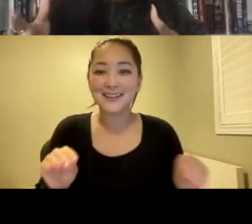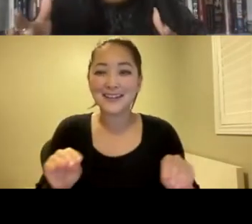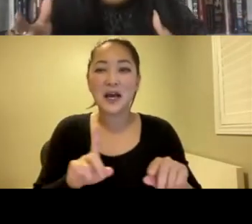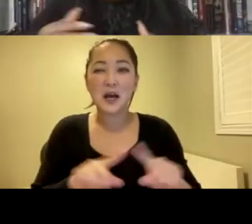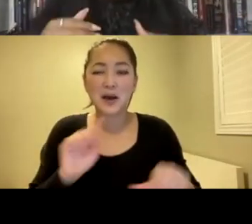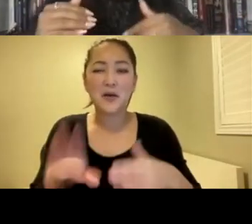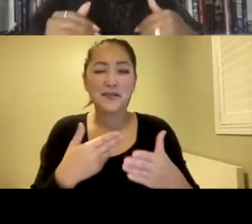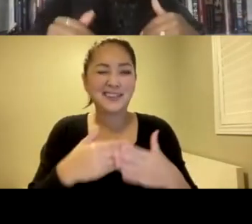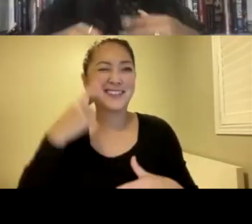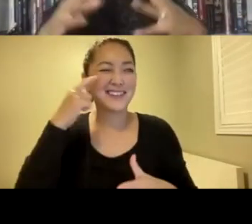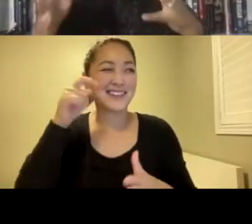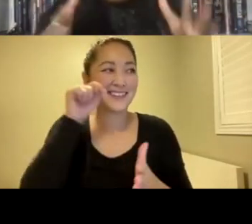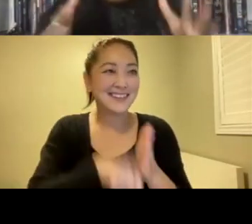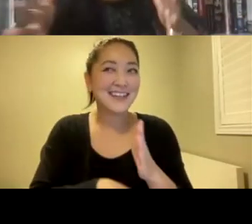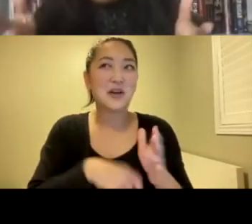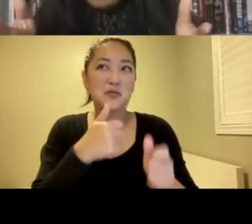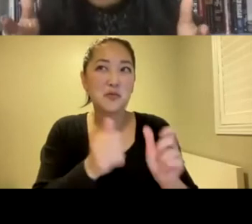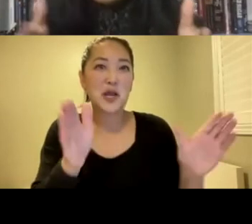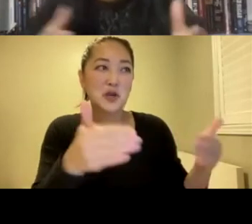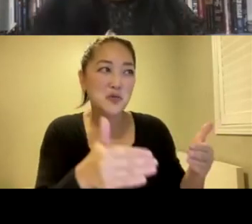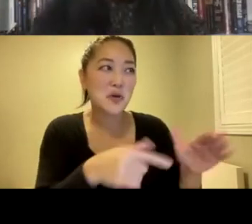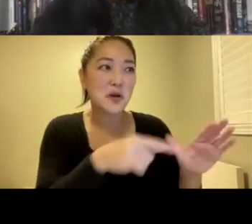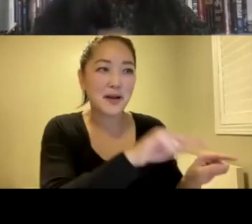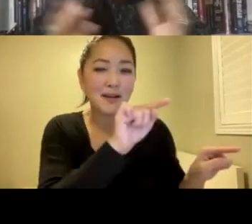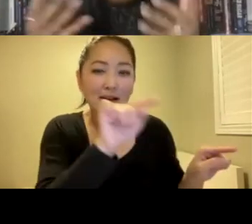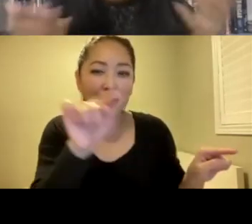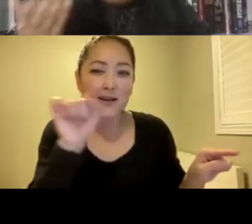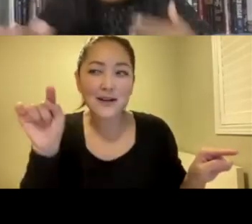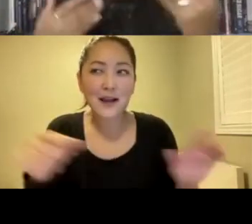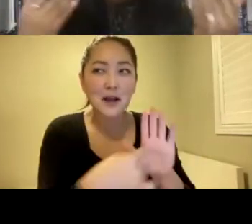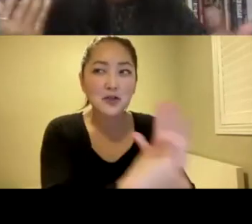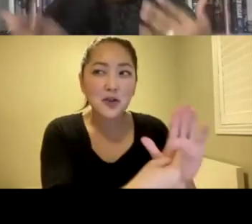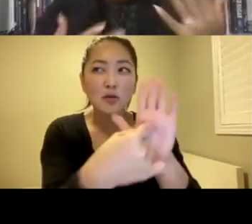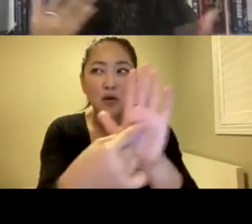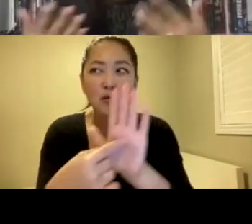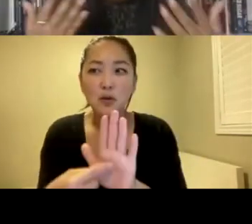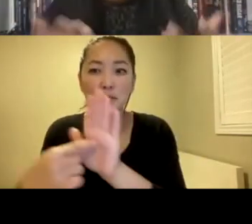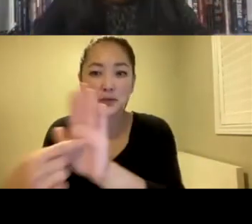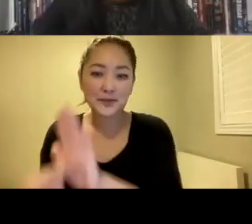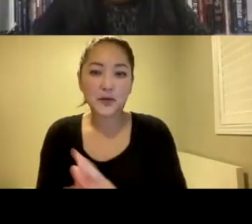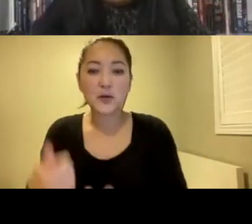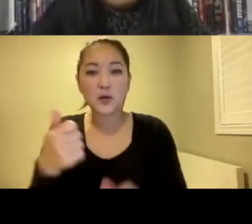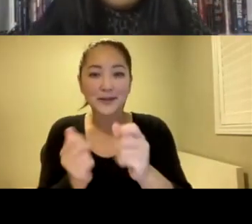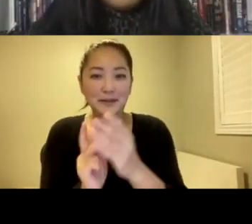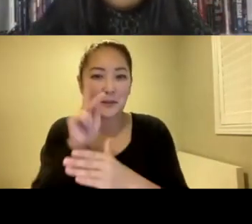could show, you know, the different things in the rooms we could show, and the different like plants and wildlife.